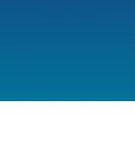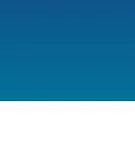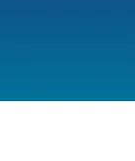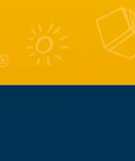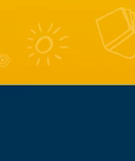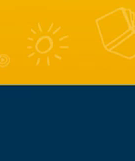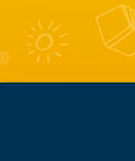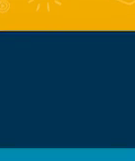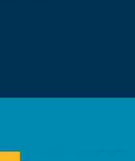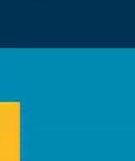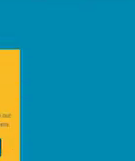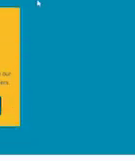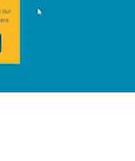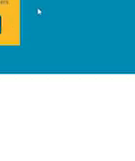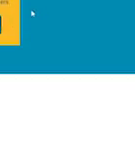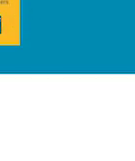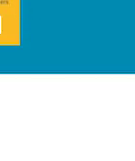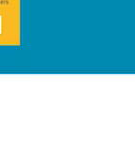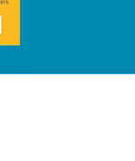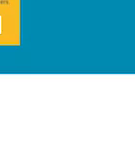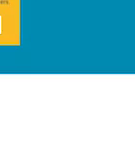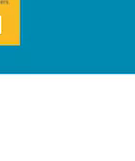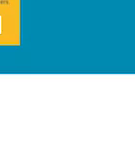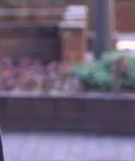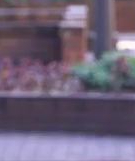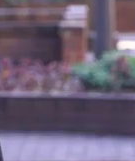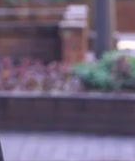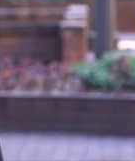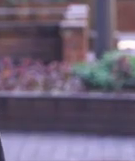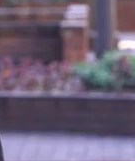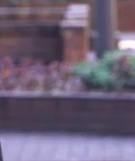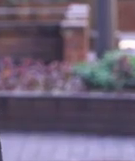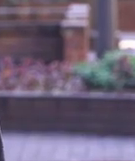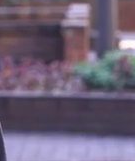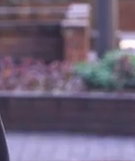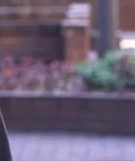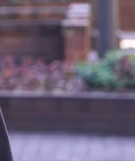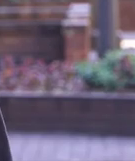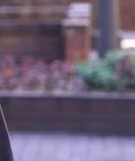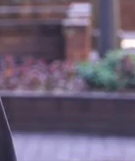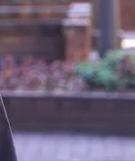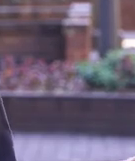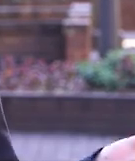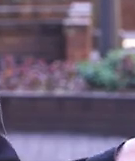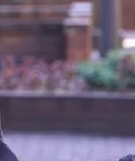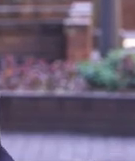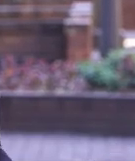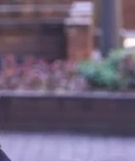sign up at siyavula.com and opt into 1 million maths. Good results in maths and science can open the door